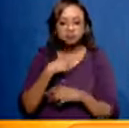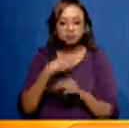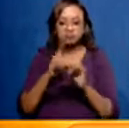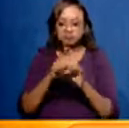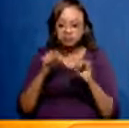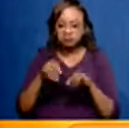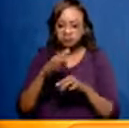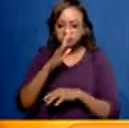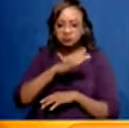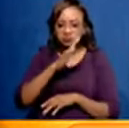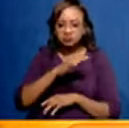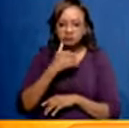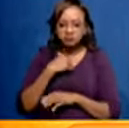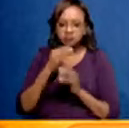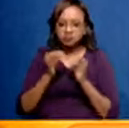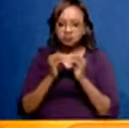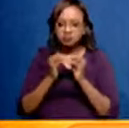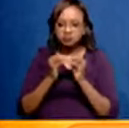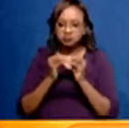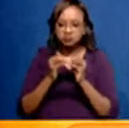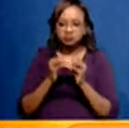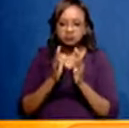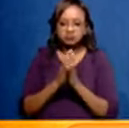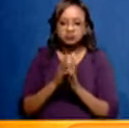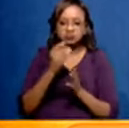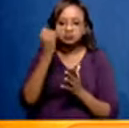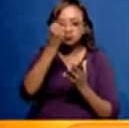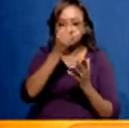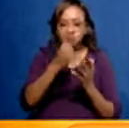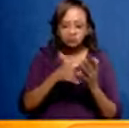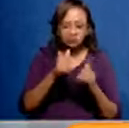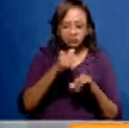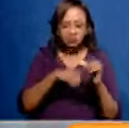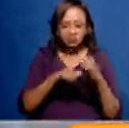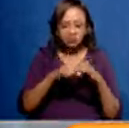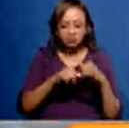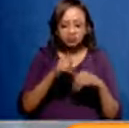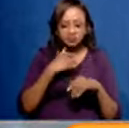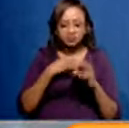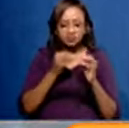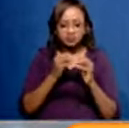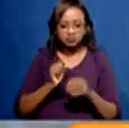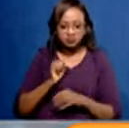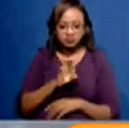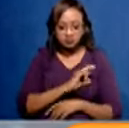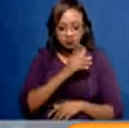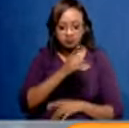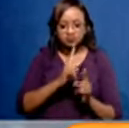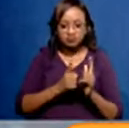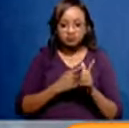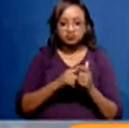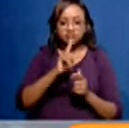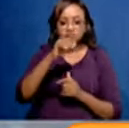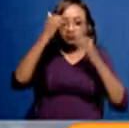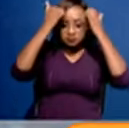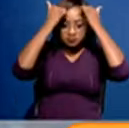of a mini town hall with the Faculty of Arts and Social Sciences. And one of the students said,